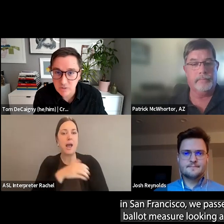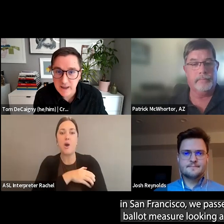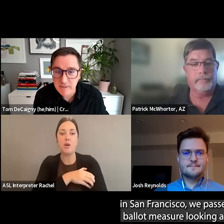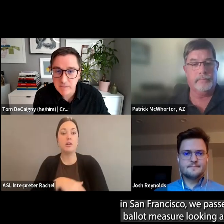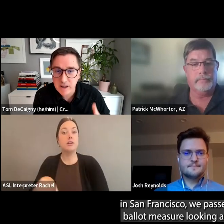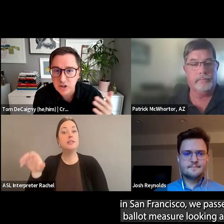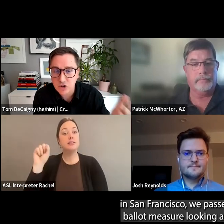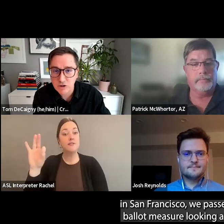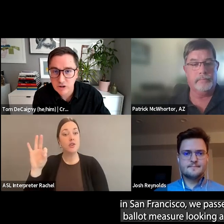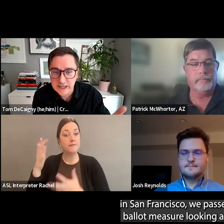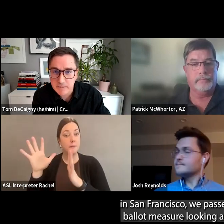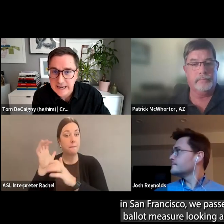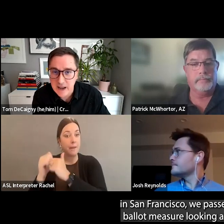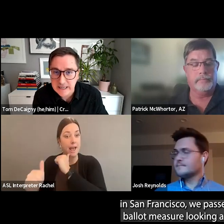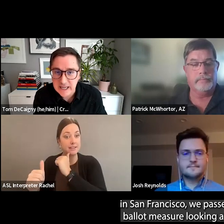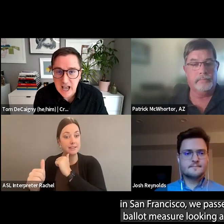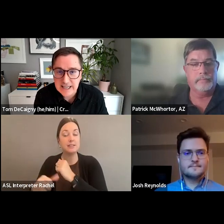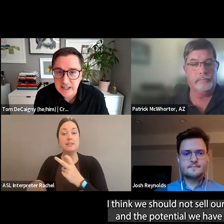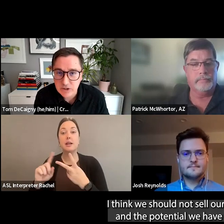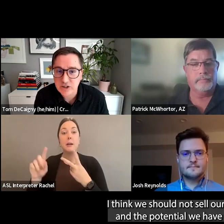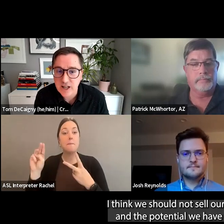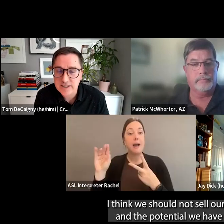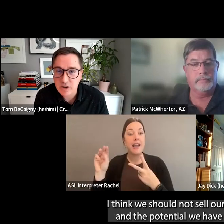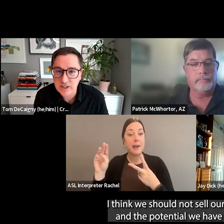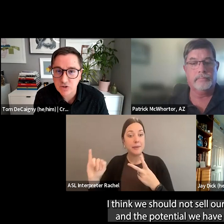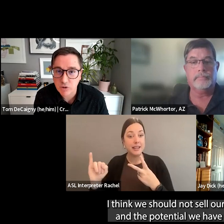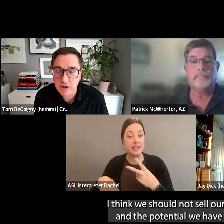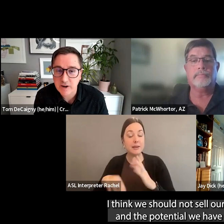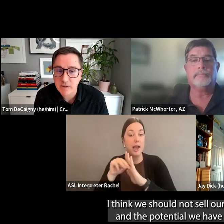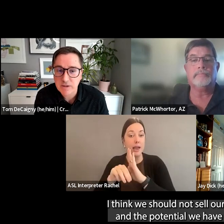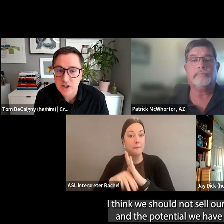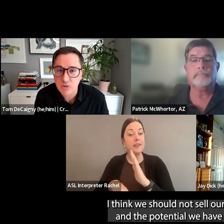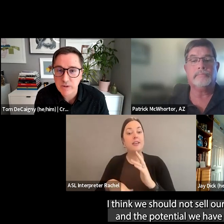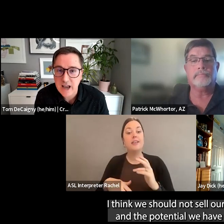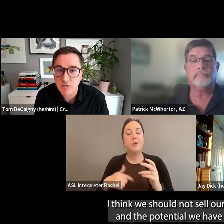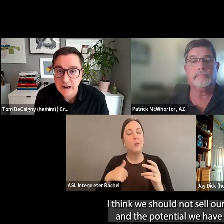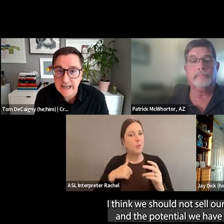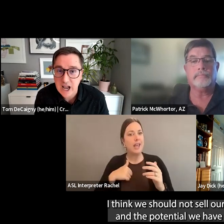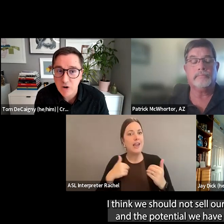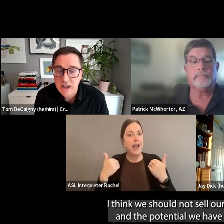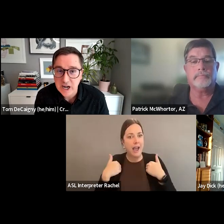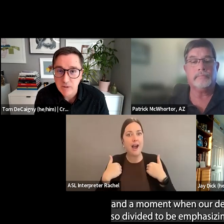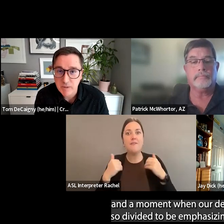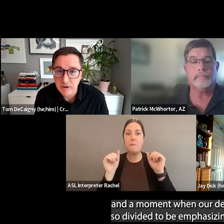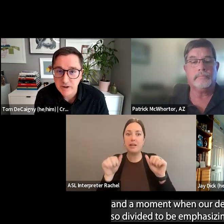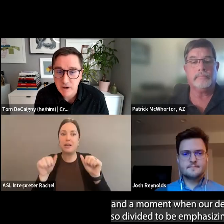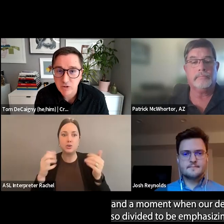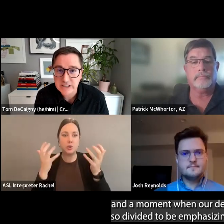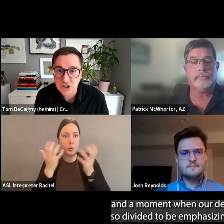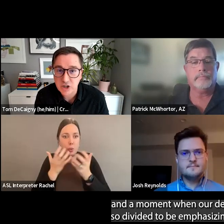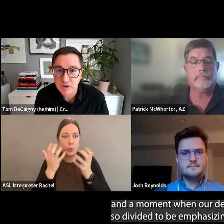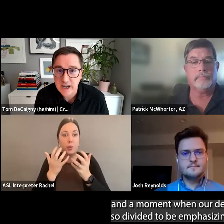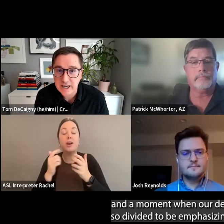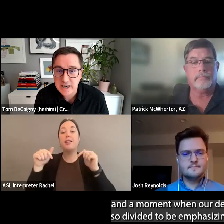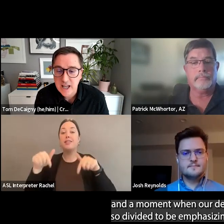we passed a local ballot measure. Looking at Miami, I think we should not sell ourselves short. And the potential we have right now, in a moment when our